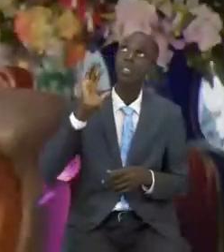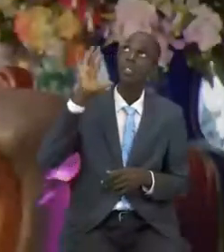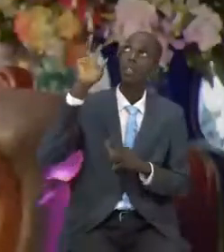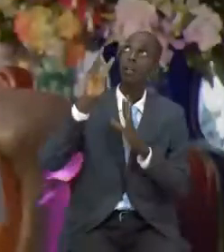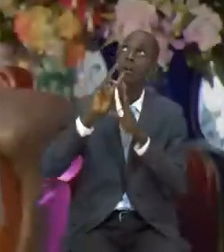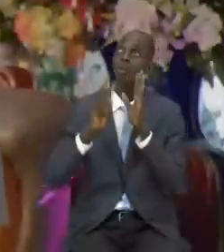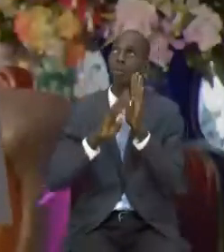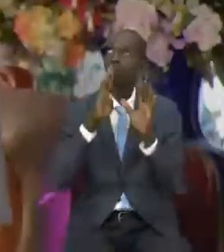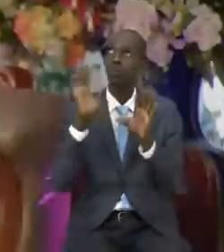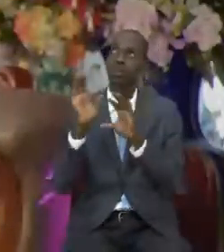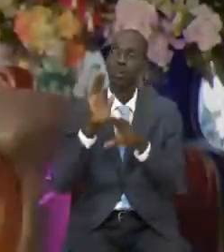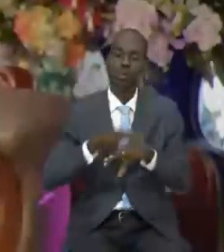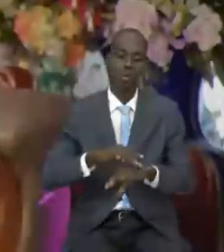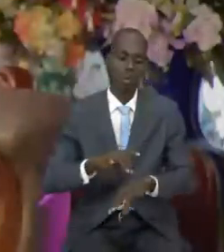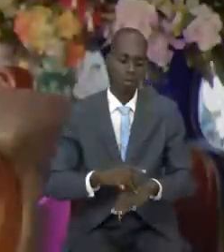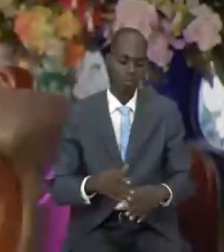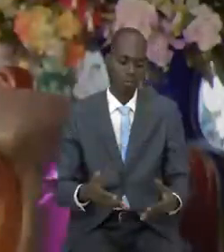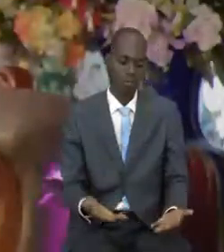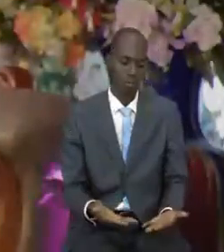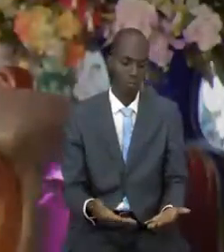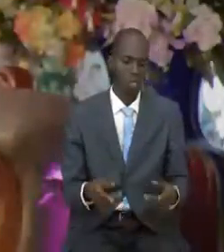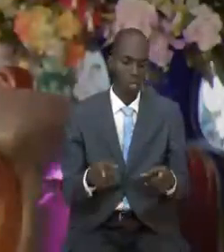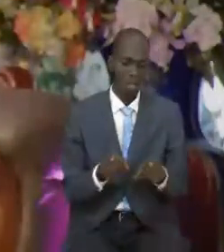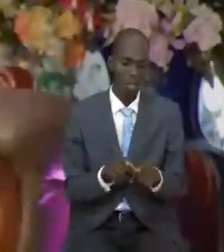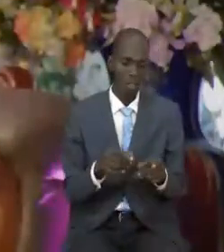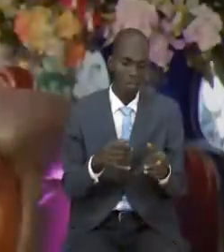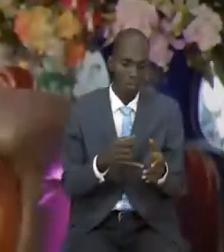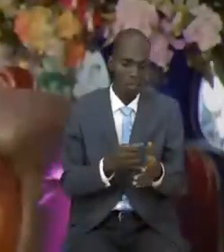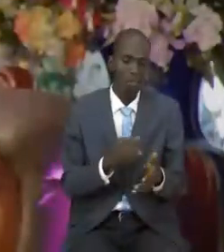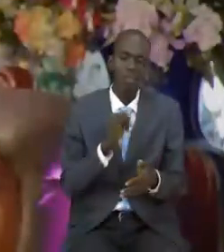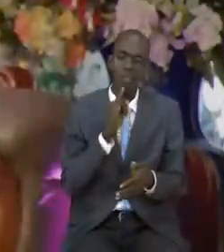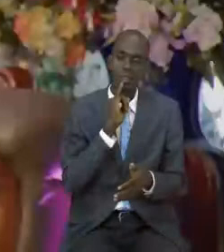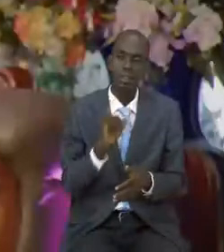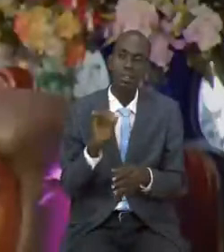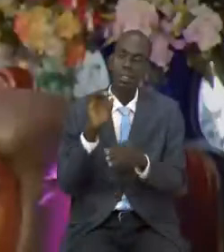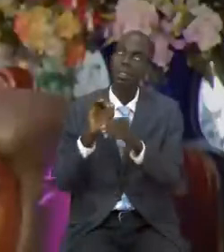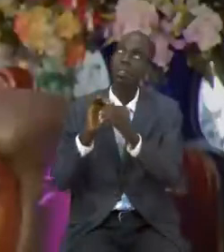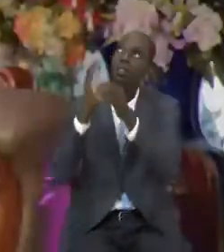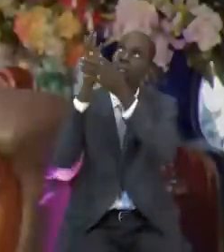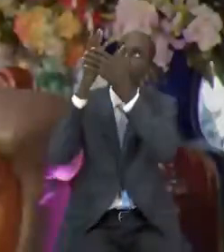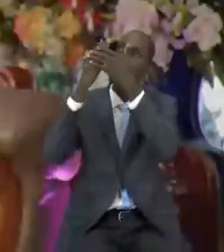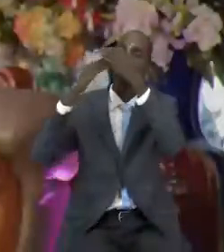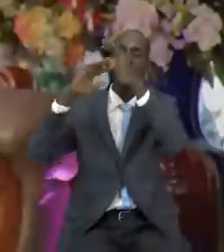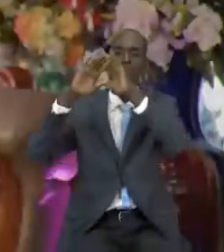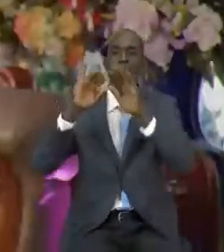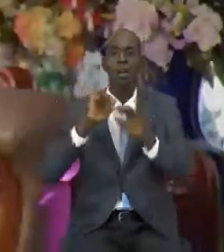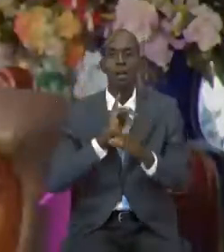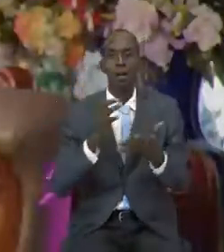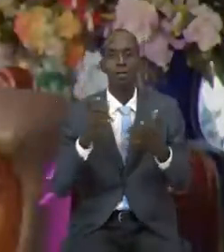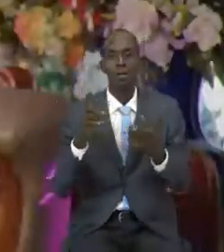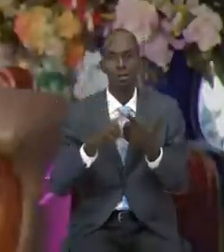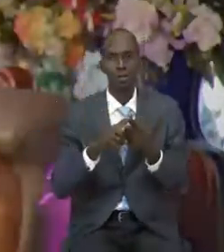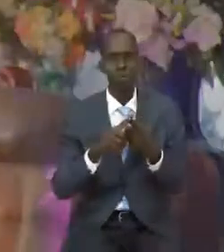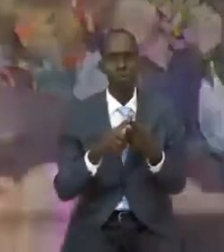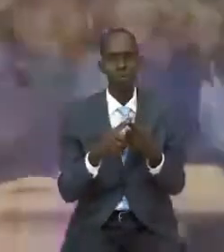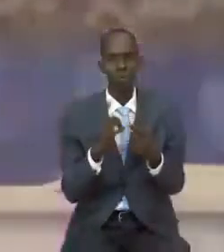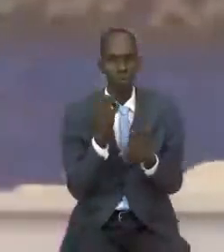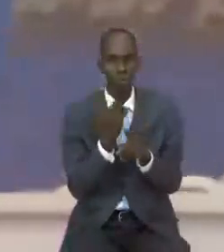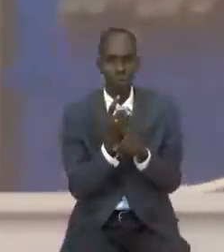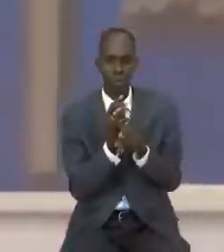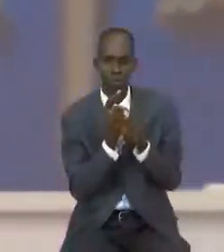on earth as it is in heaven. I want you to picture in your